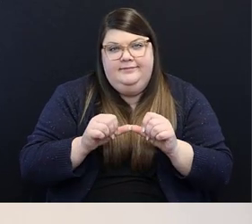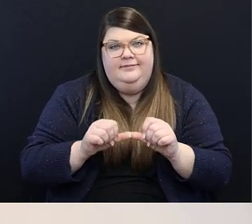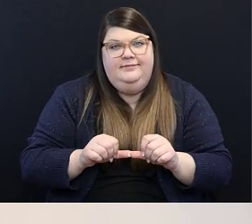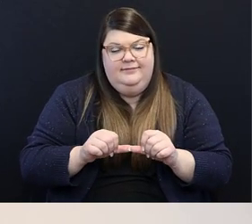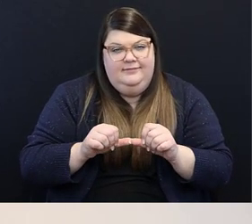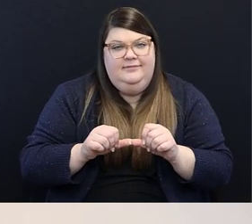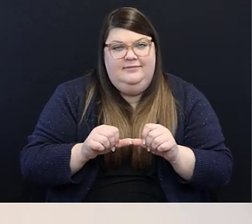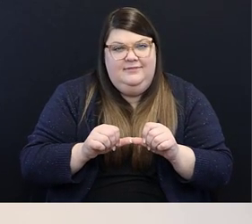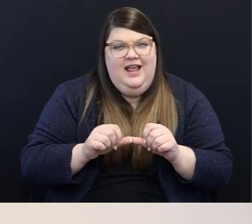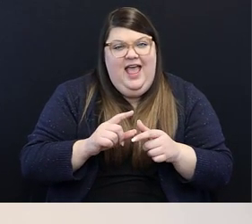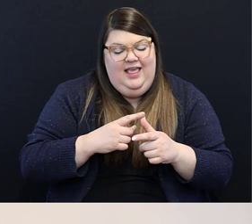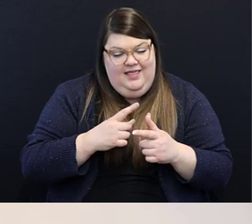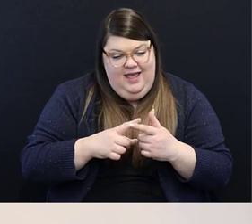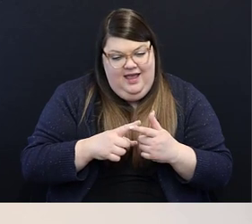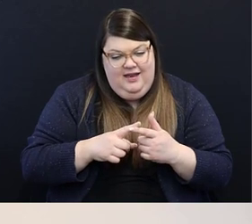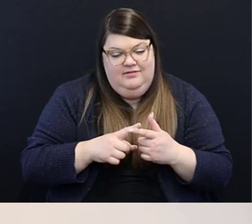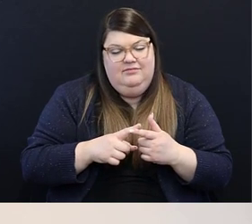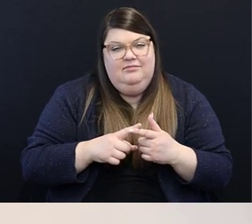versions. And then